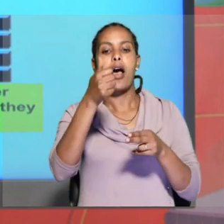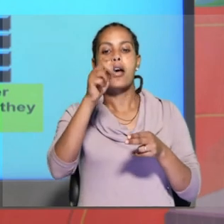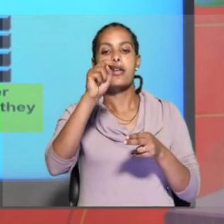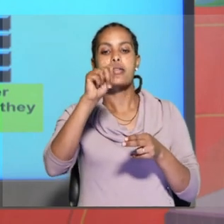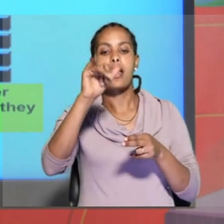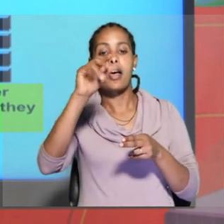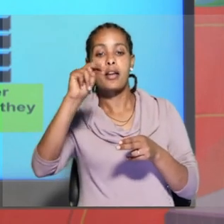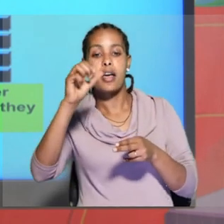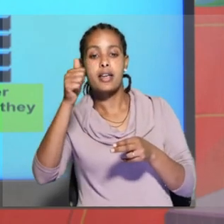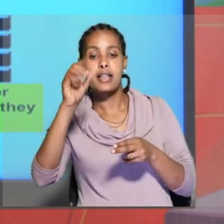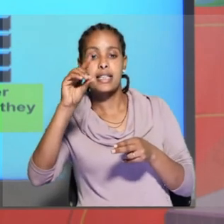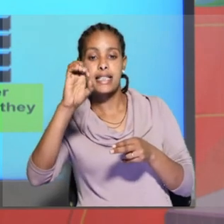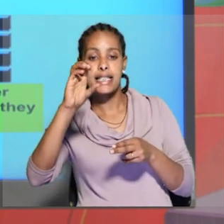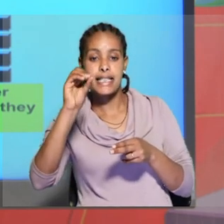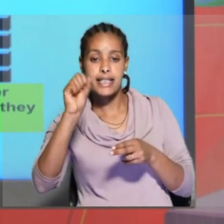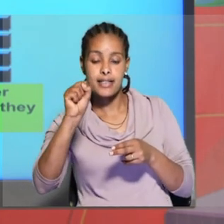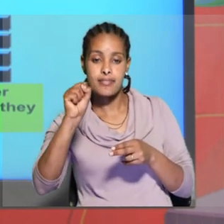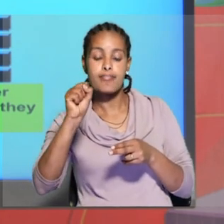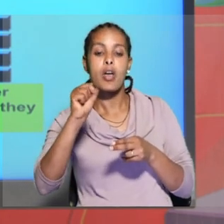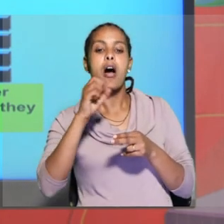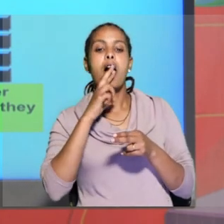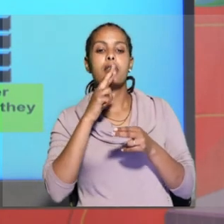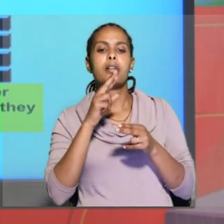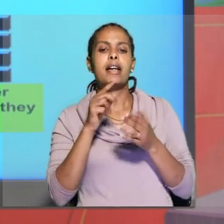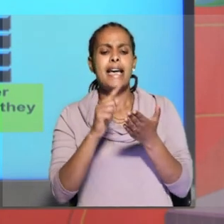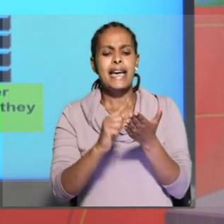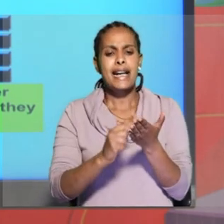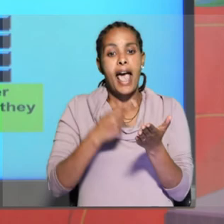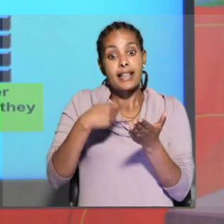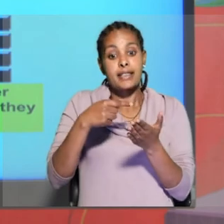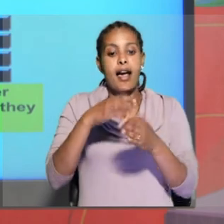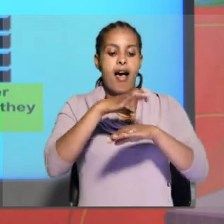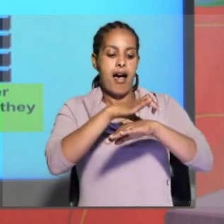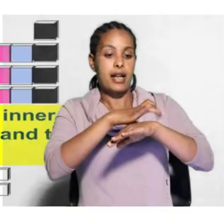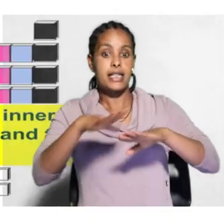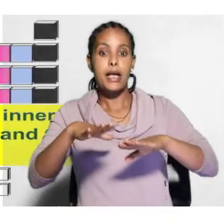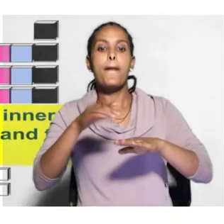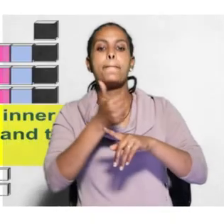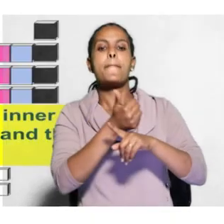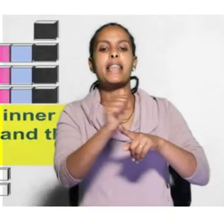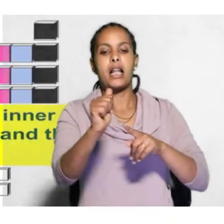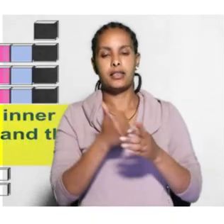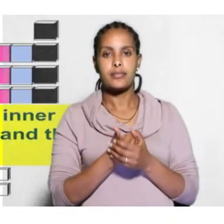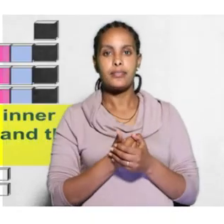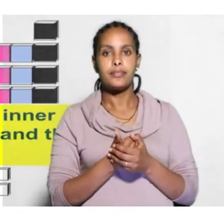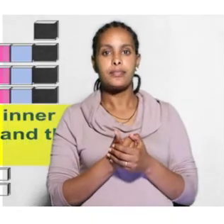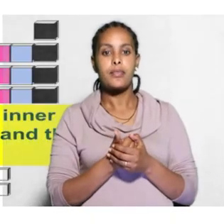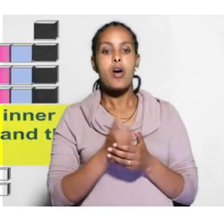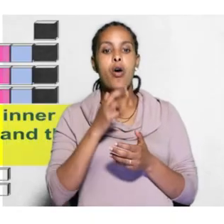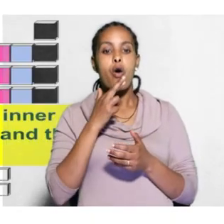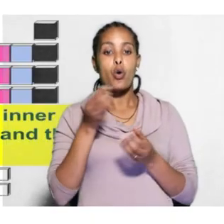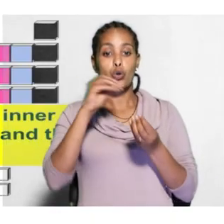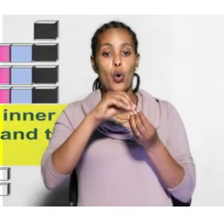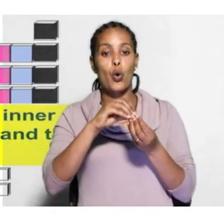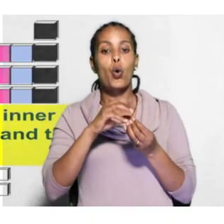and actinides. Are also called rare earth metals. Inner transition elements are